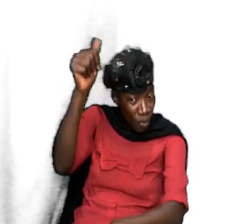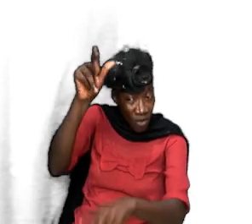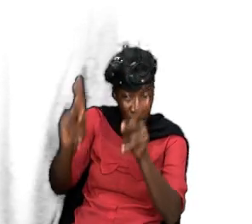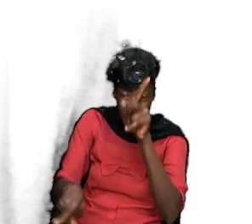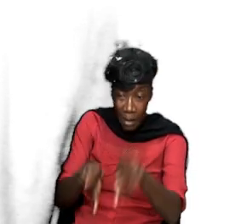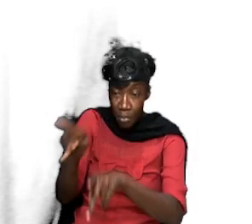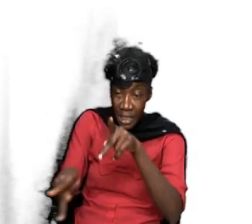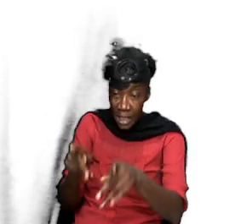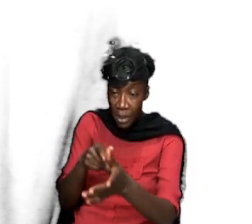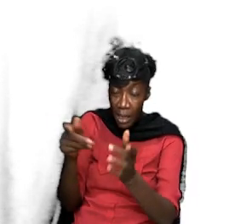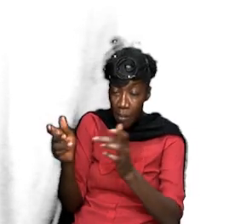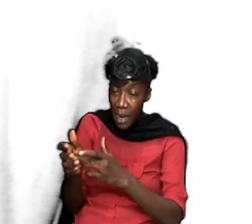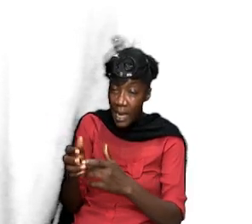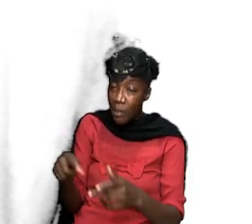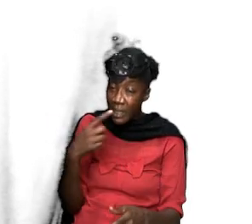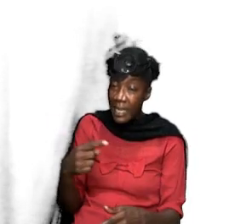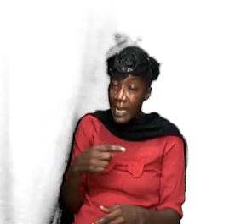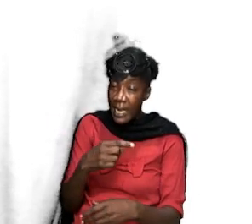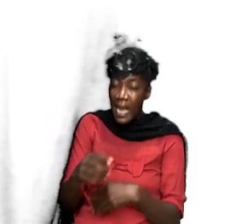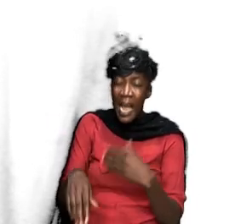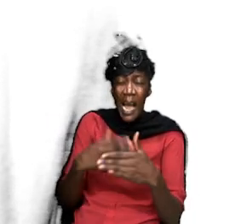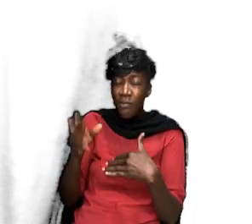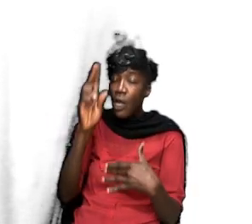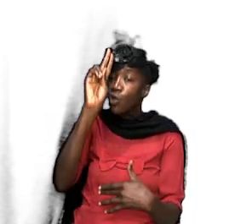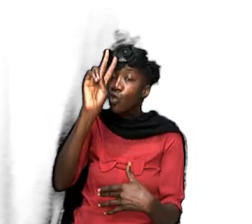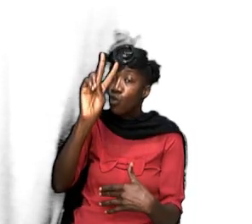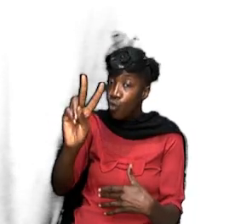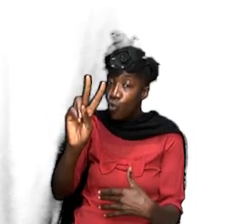says that after 2 years,